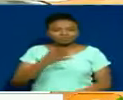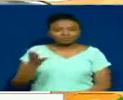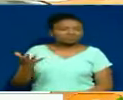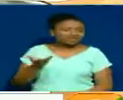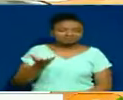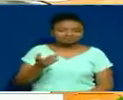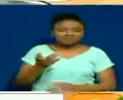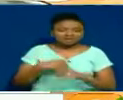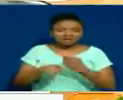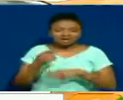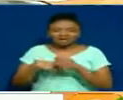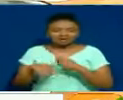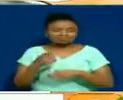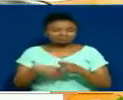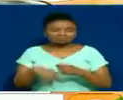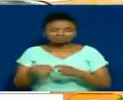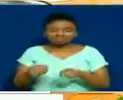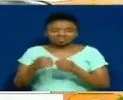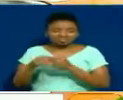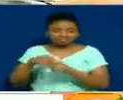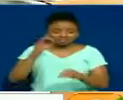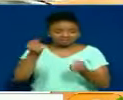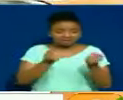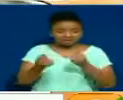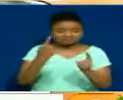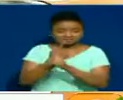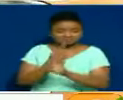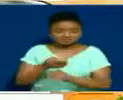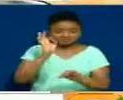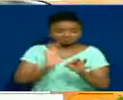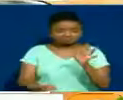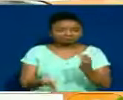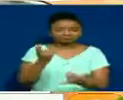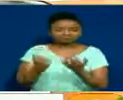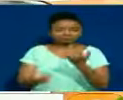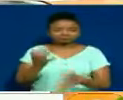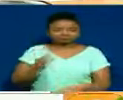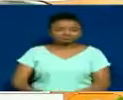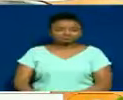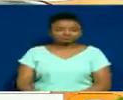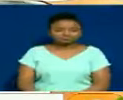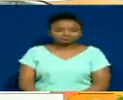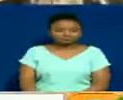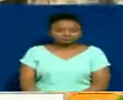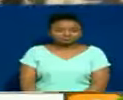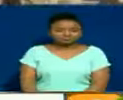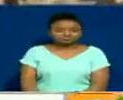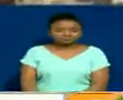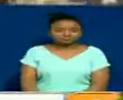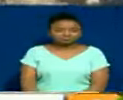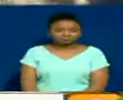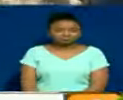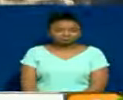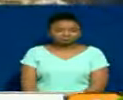loader during the entire chaos. Take a look at this report by our very own Jorogi Gatete.